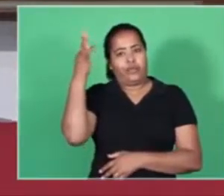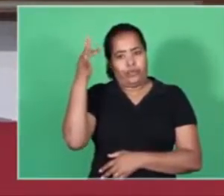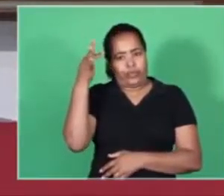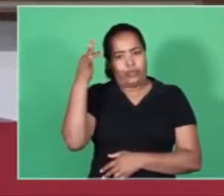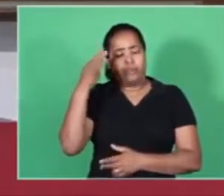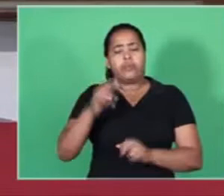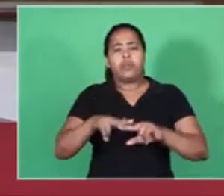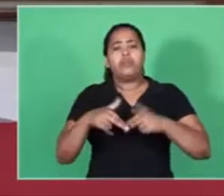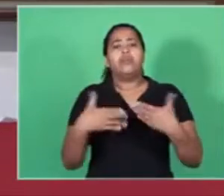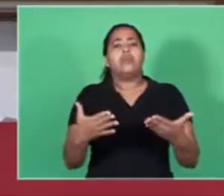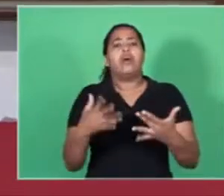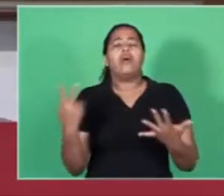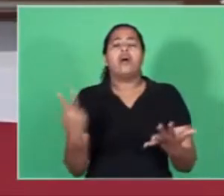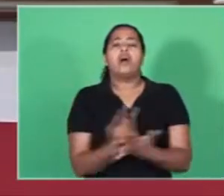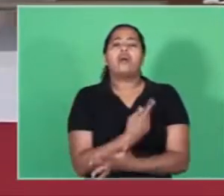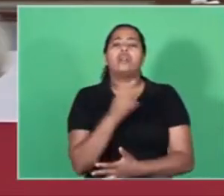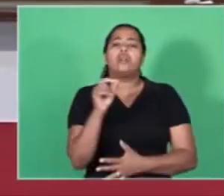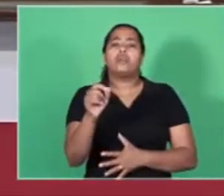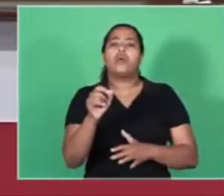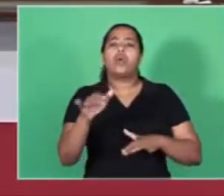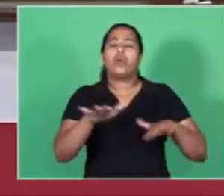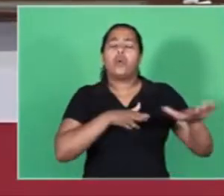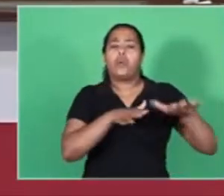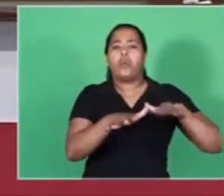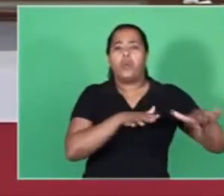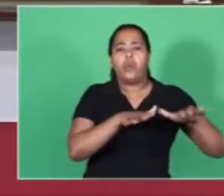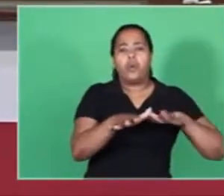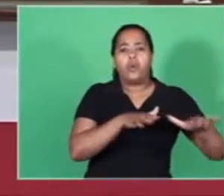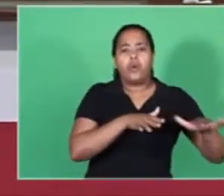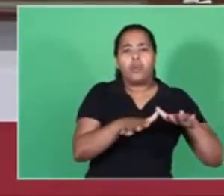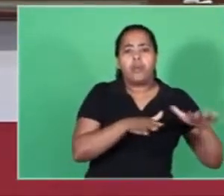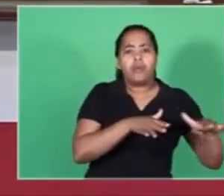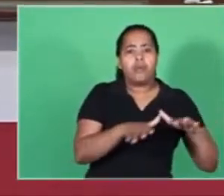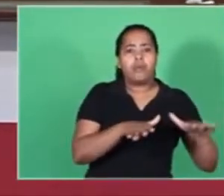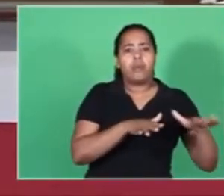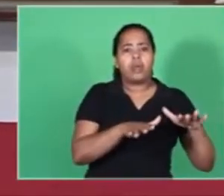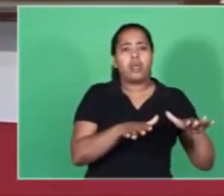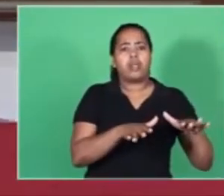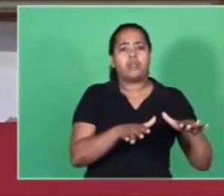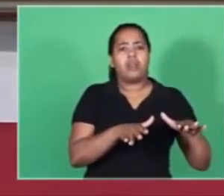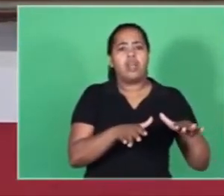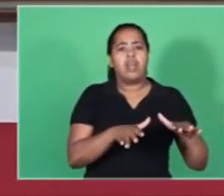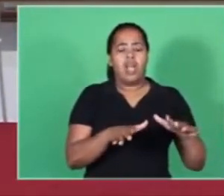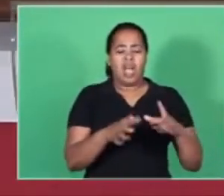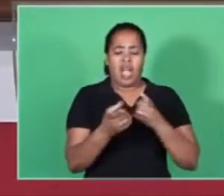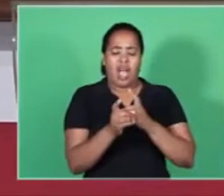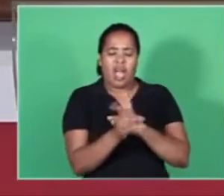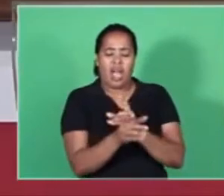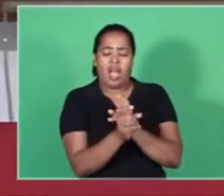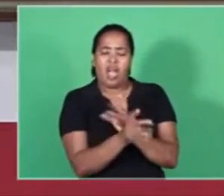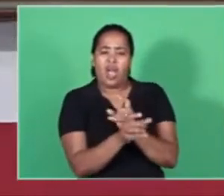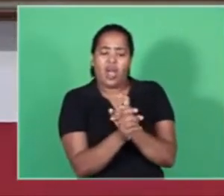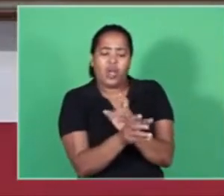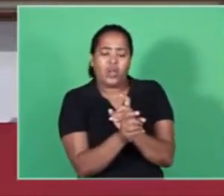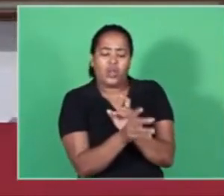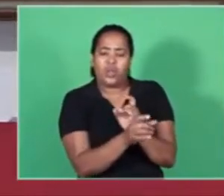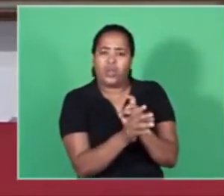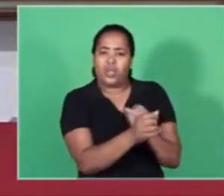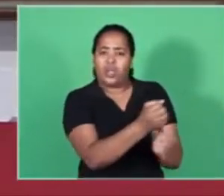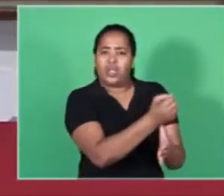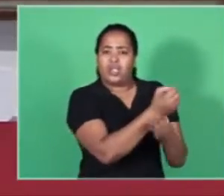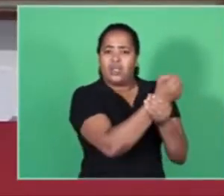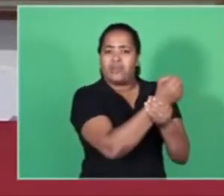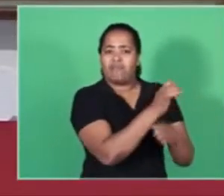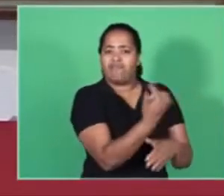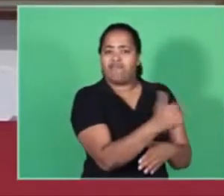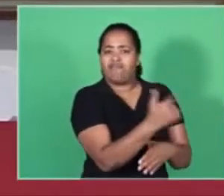Why? What happens in the movements? They can't resist. The doctrine has no